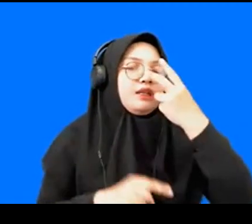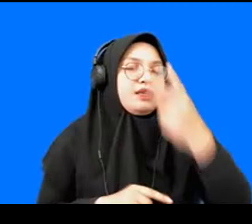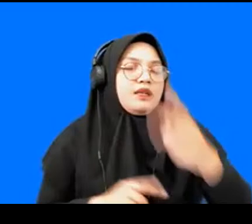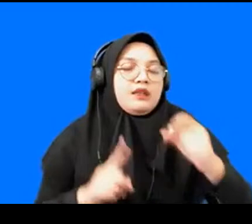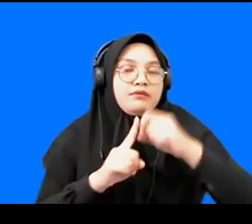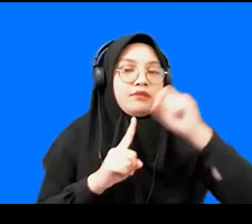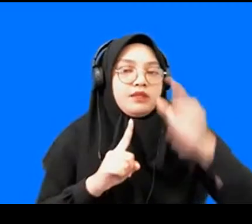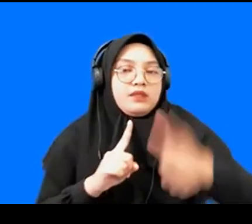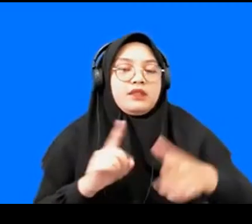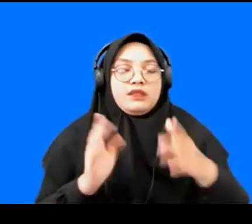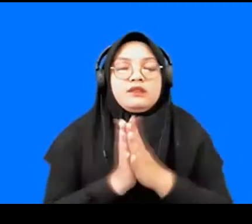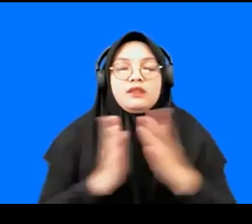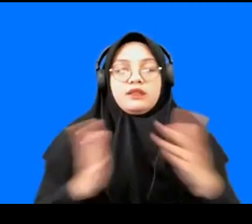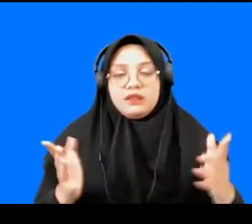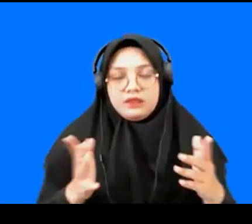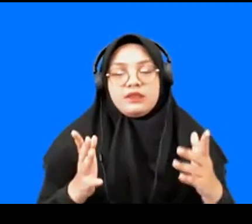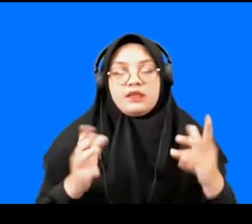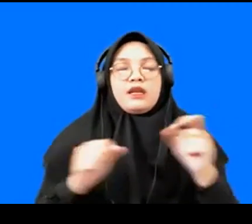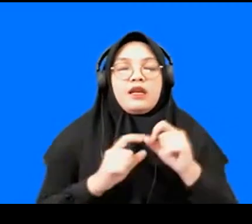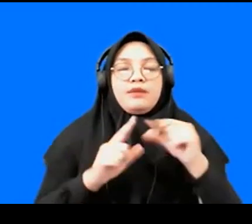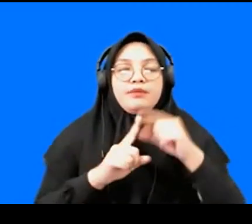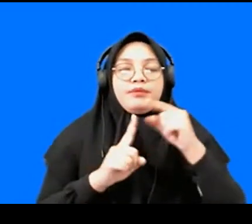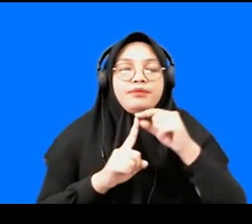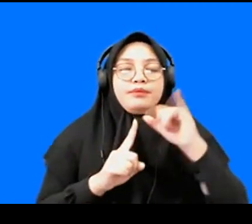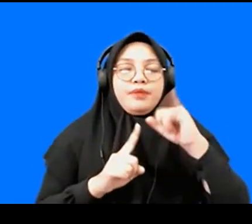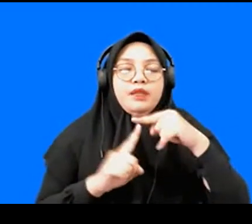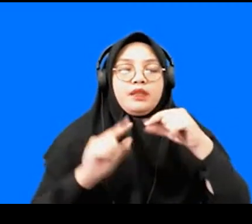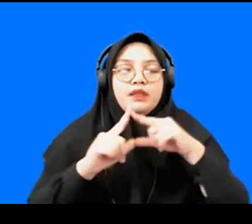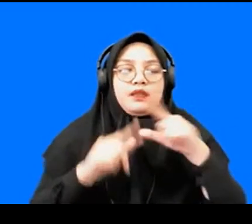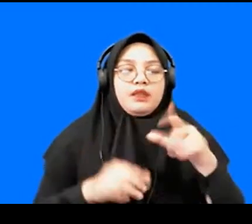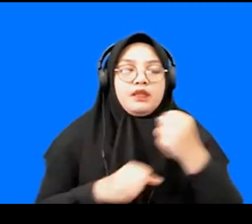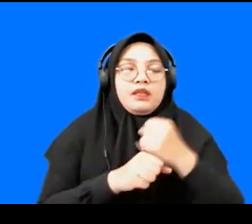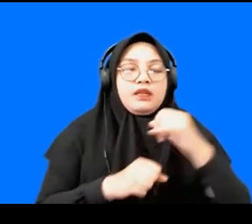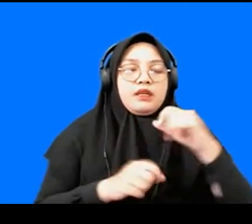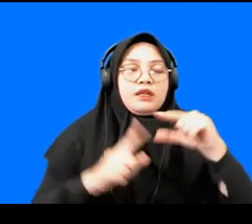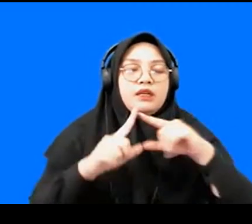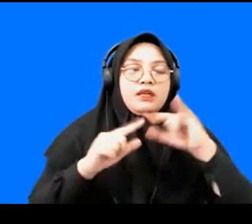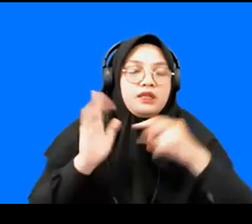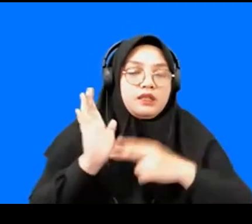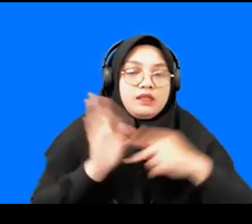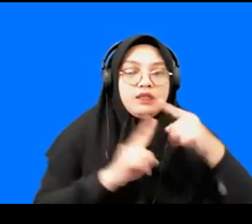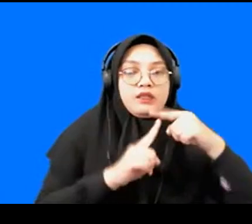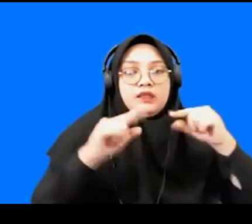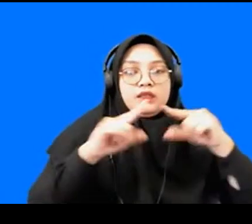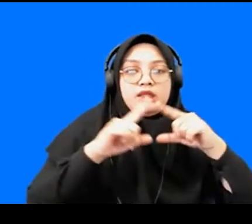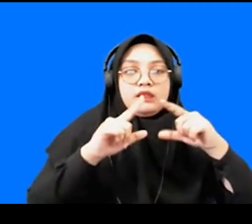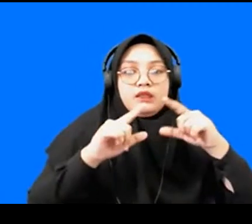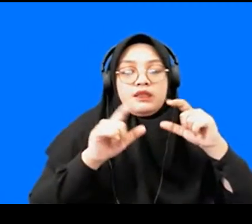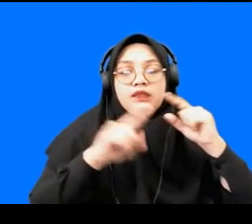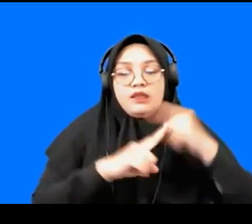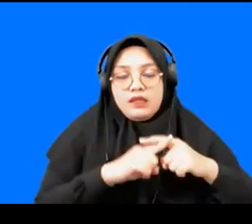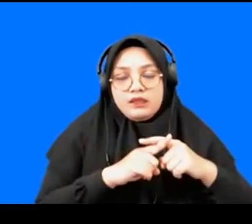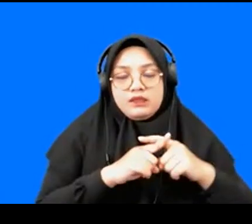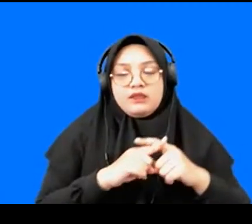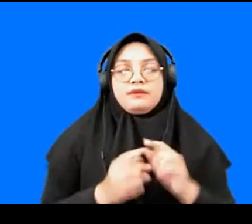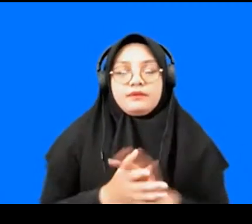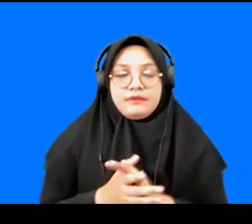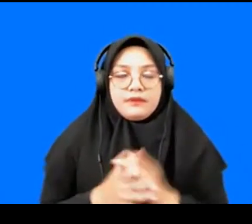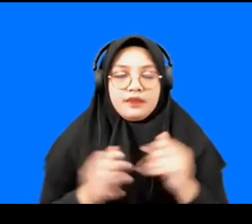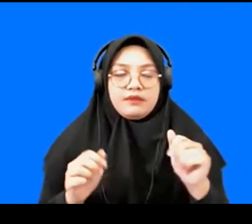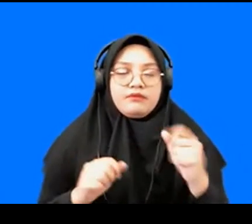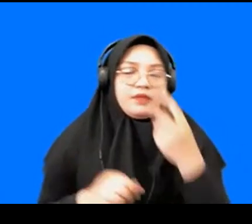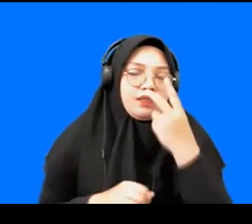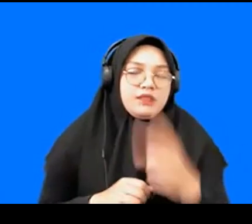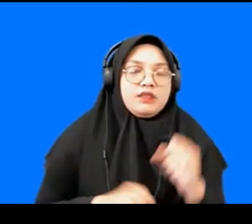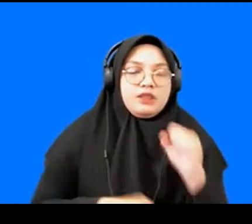tax, or, you know, really aggressive, progressive income tax. But if you tax and even corporate